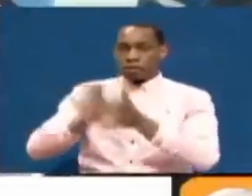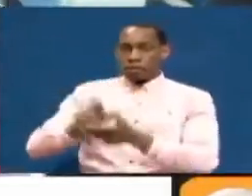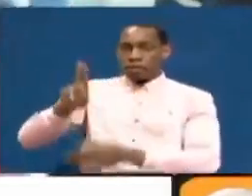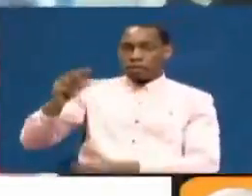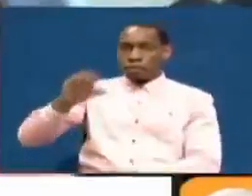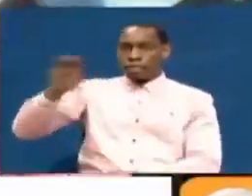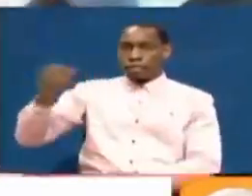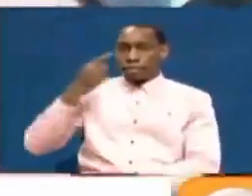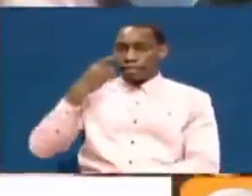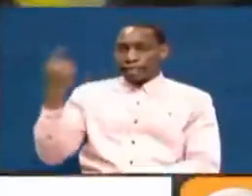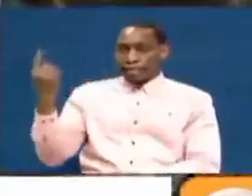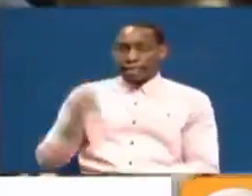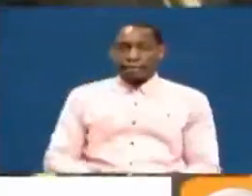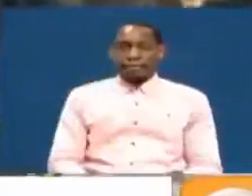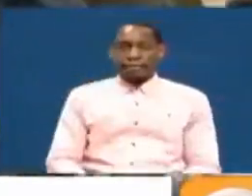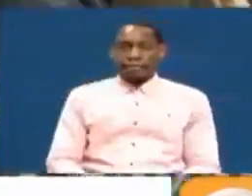County,